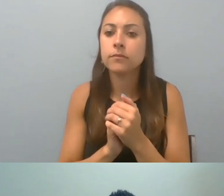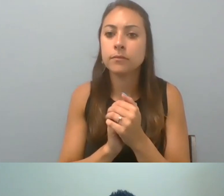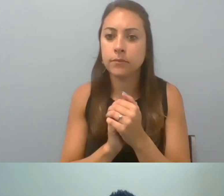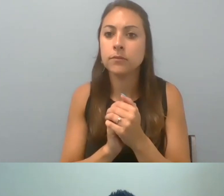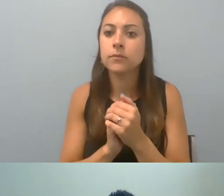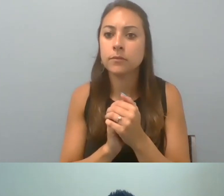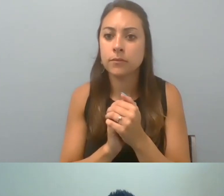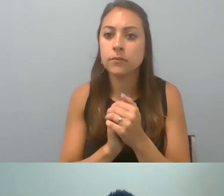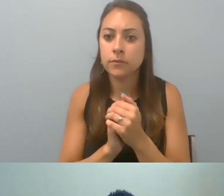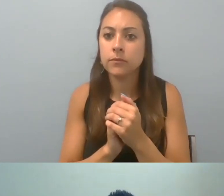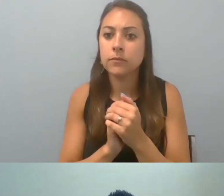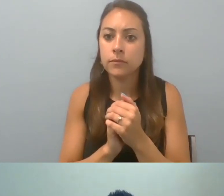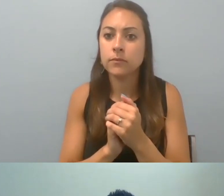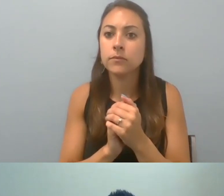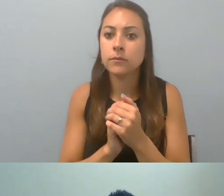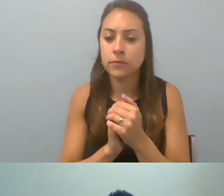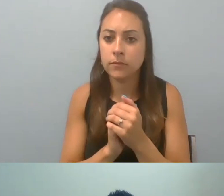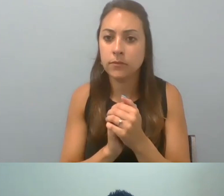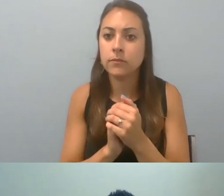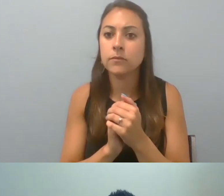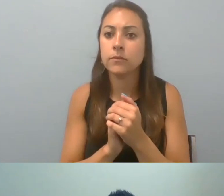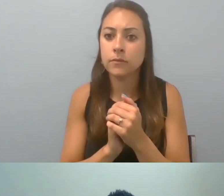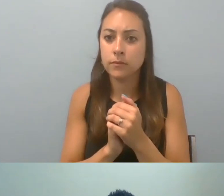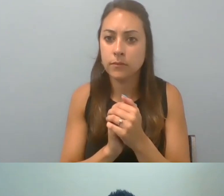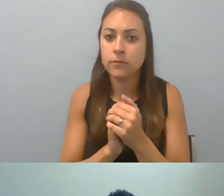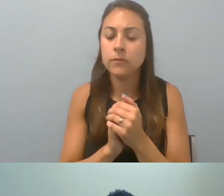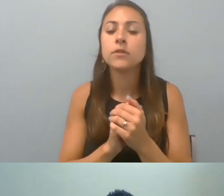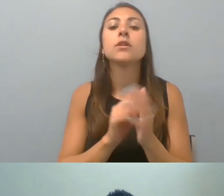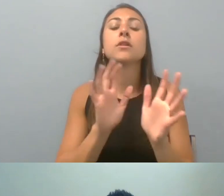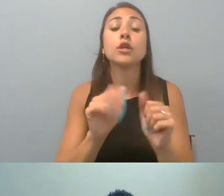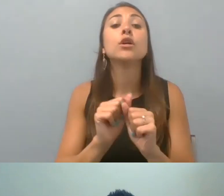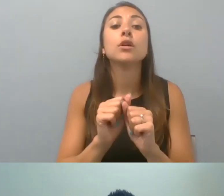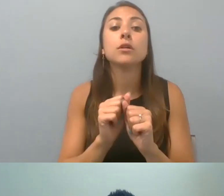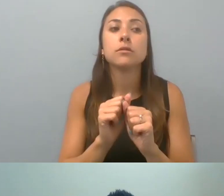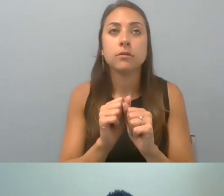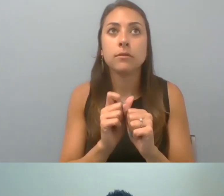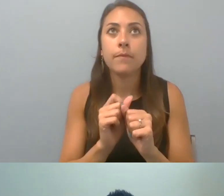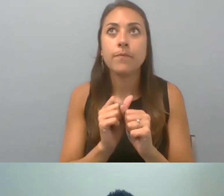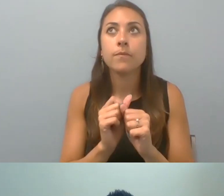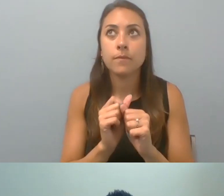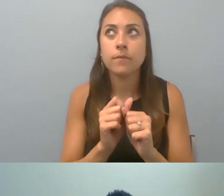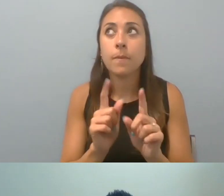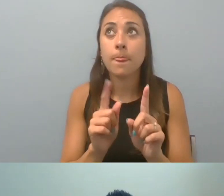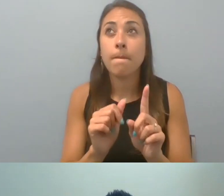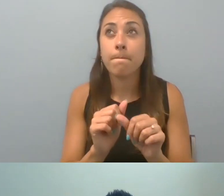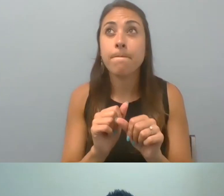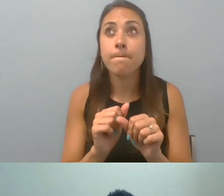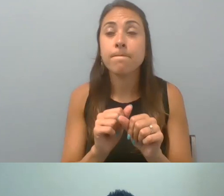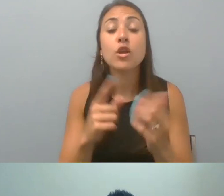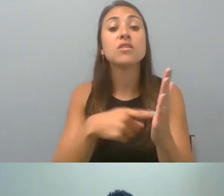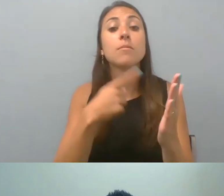dining hall, an assigned dining location to pick up a bagged meal, and then you're being asked to return to your room. If you're in a different circumstance and